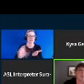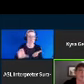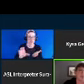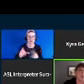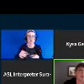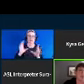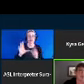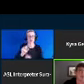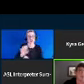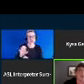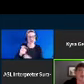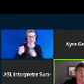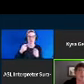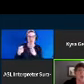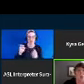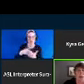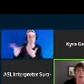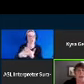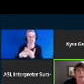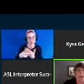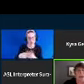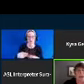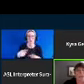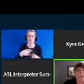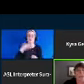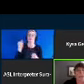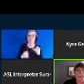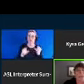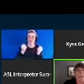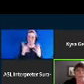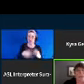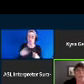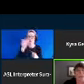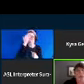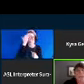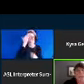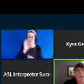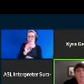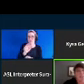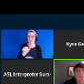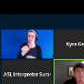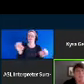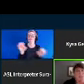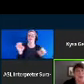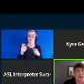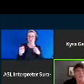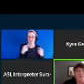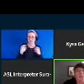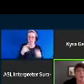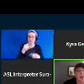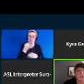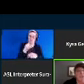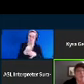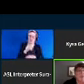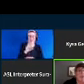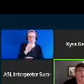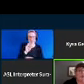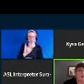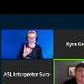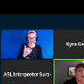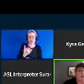programs. Finally, as many of you are aware, FEMA's Emergency Management Institute, EMI,